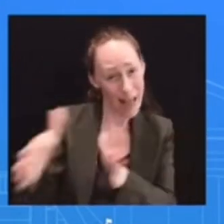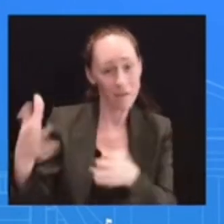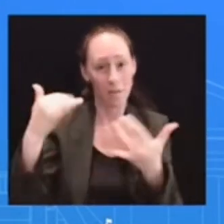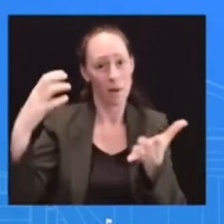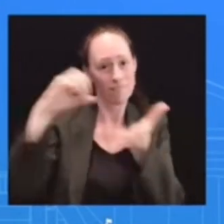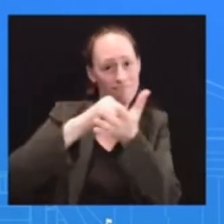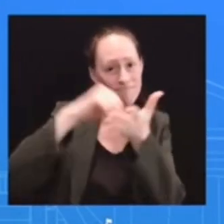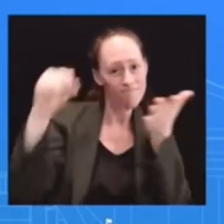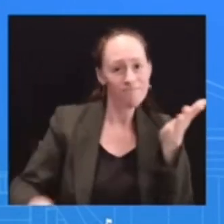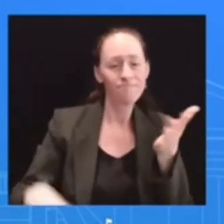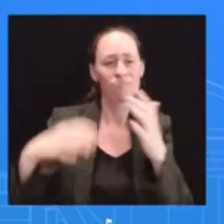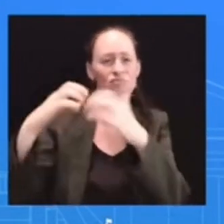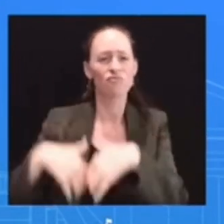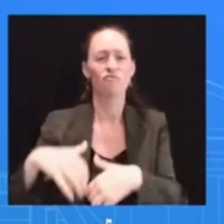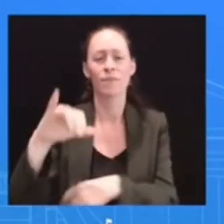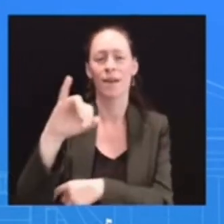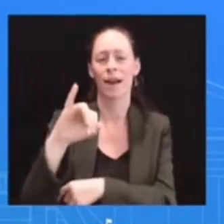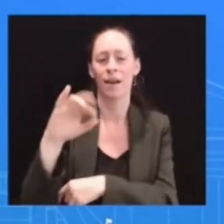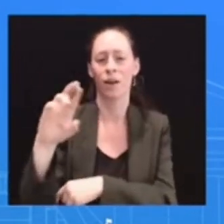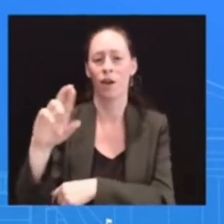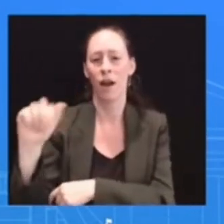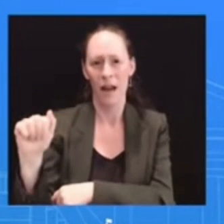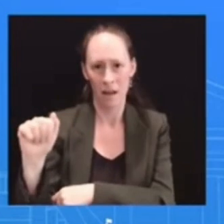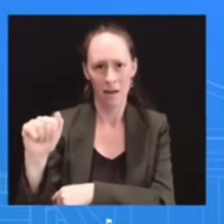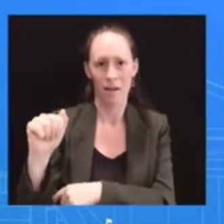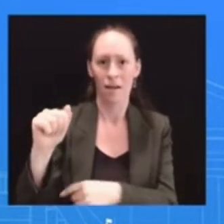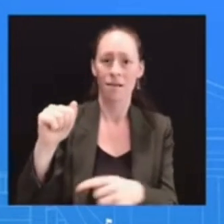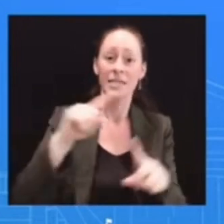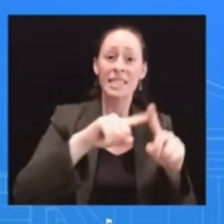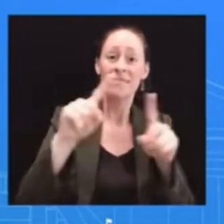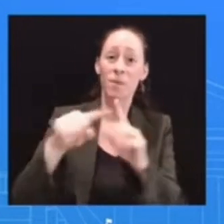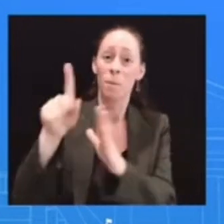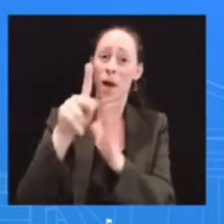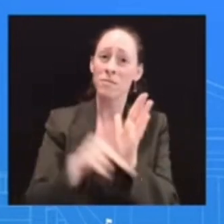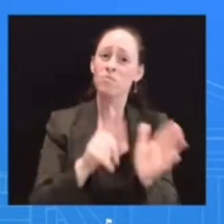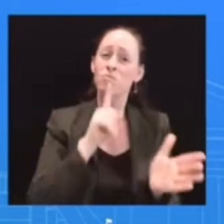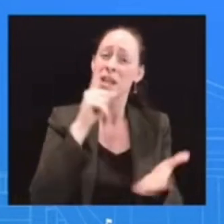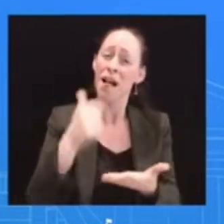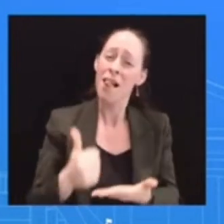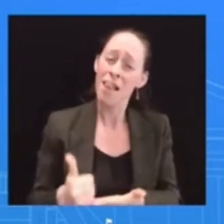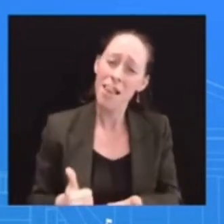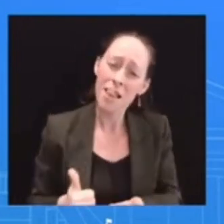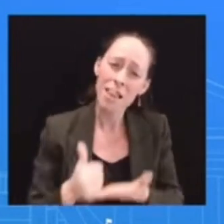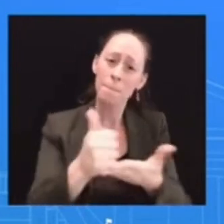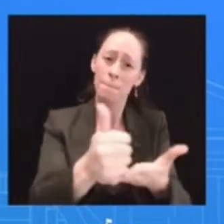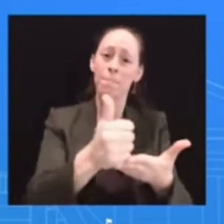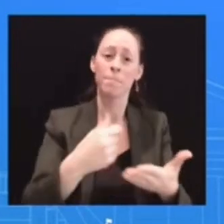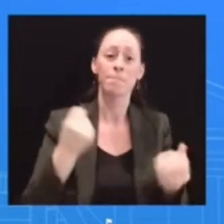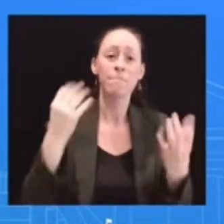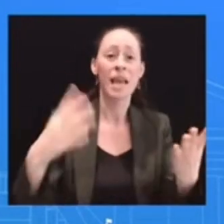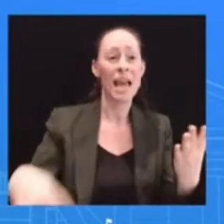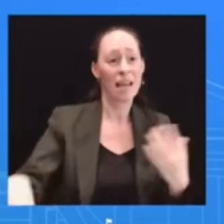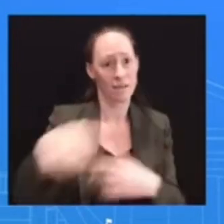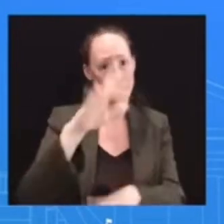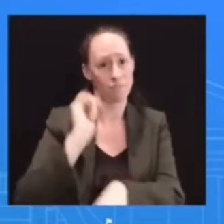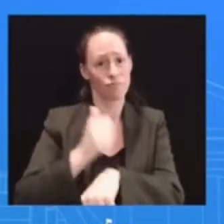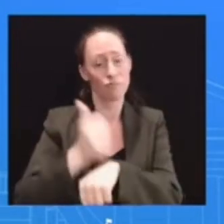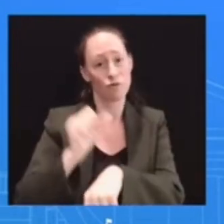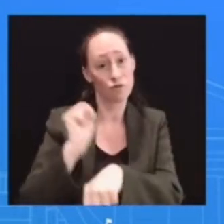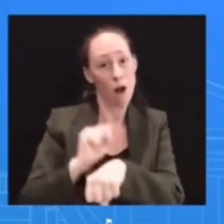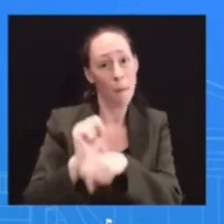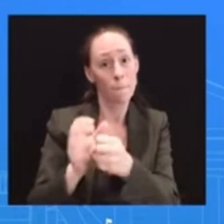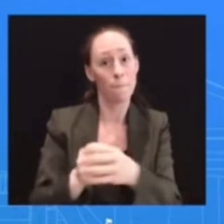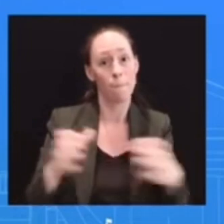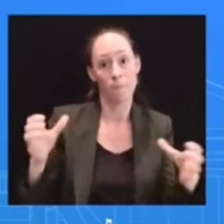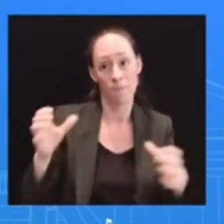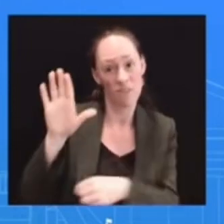high-paying manufacturing jobs coming back to her own district. Now, President Biden looks forward to visiting her district, as you've